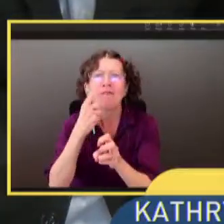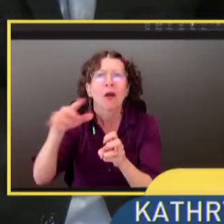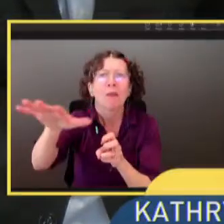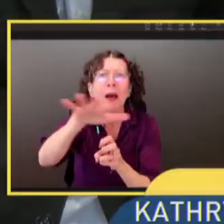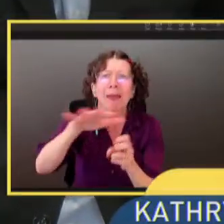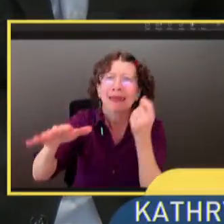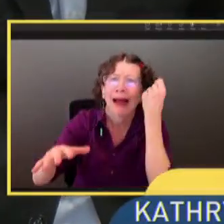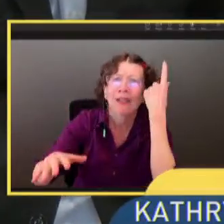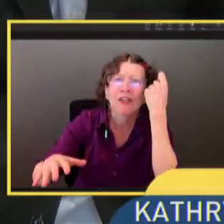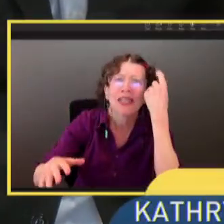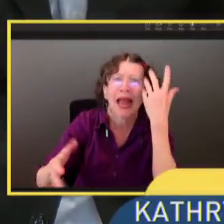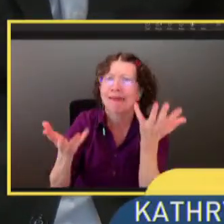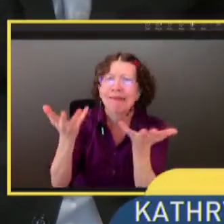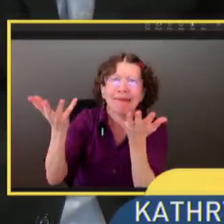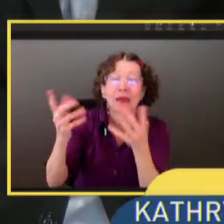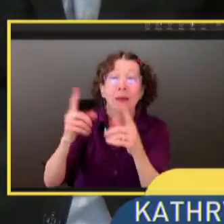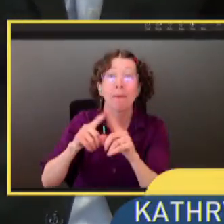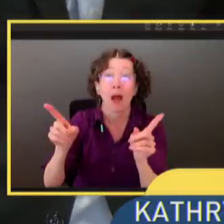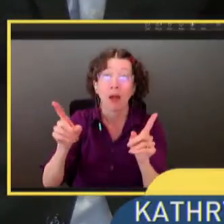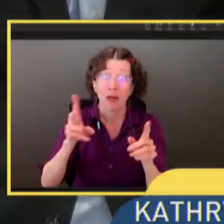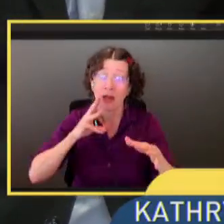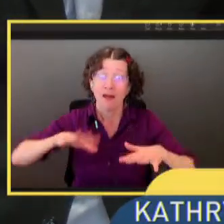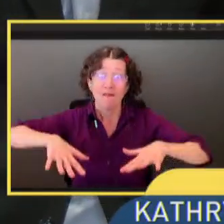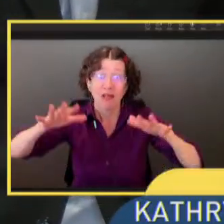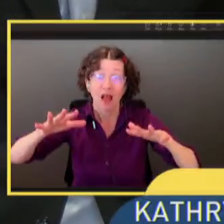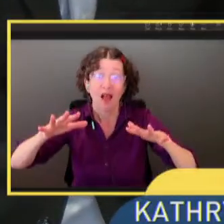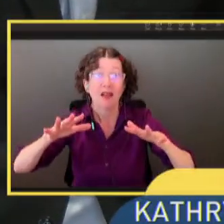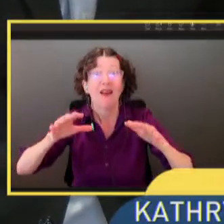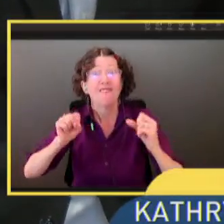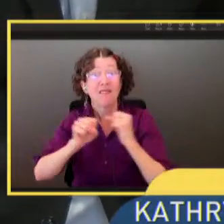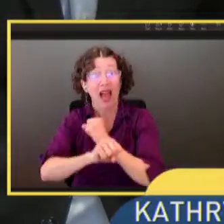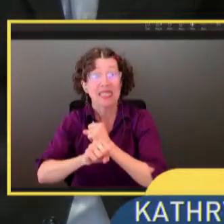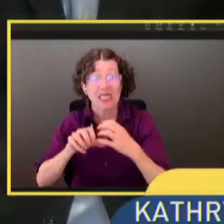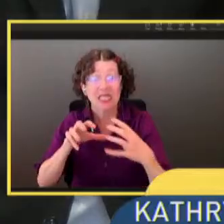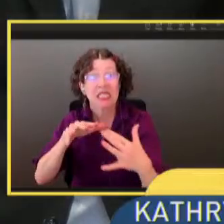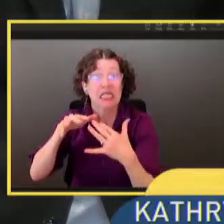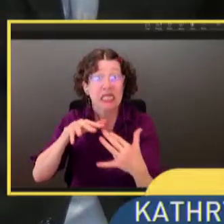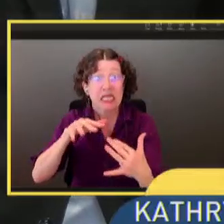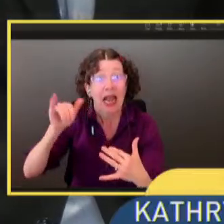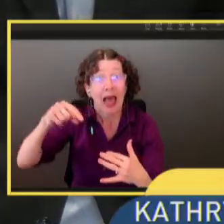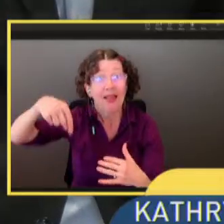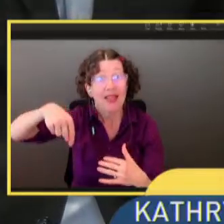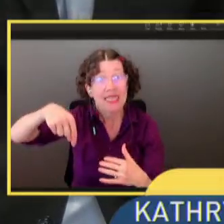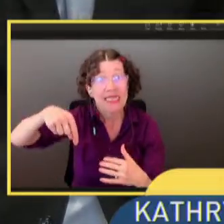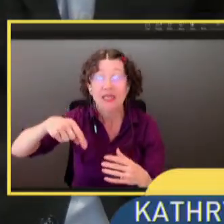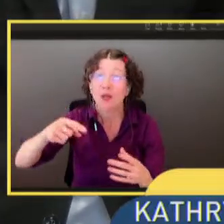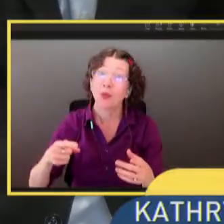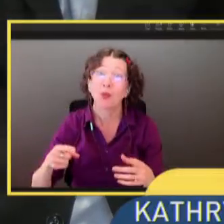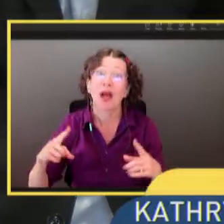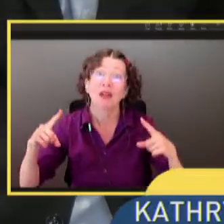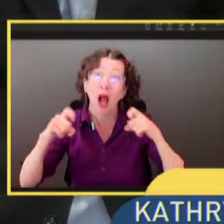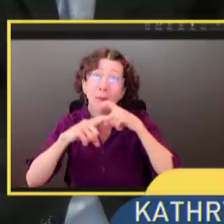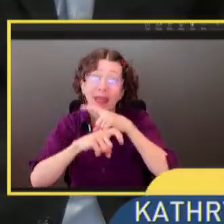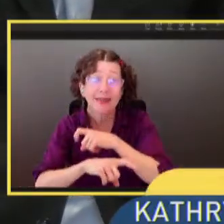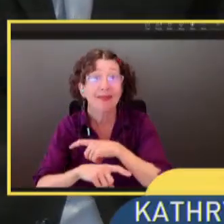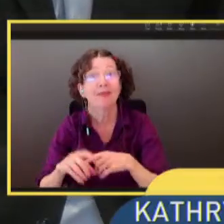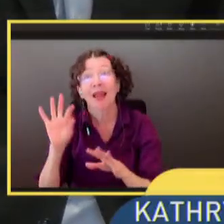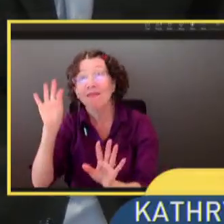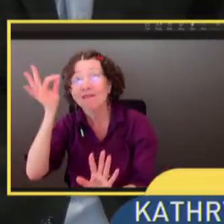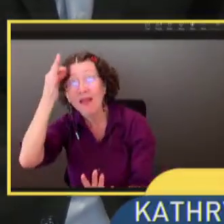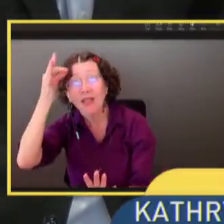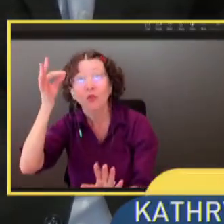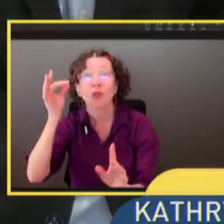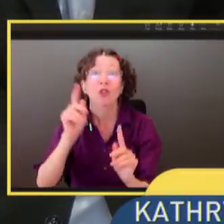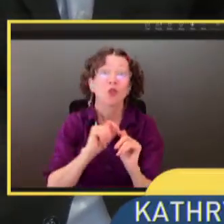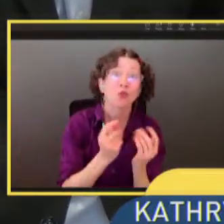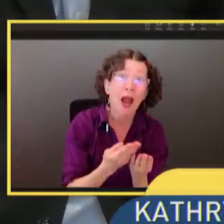Corps staff members and families call home. We recognize that communications regarding the response effort are at times